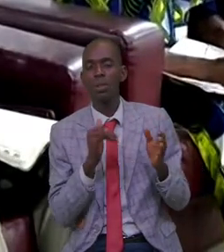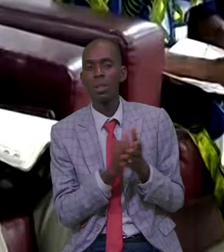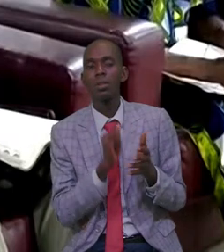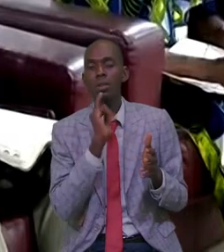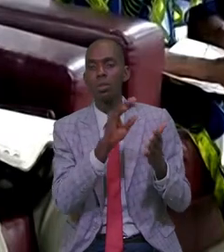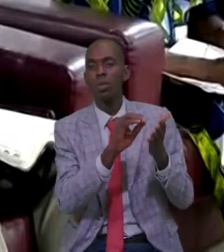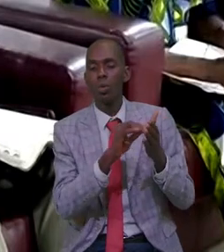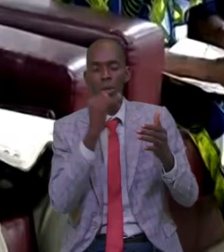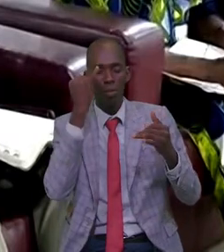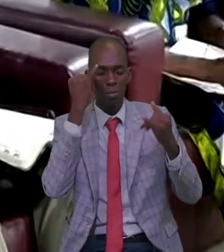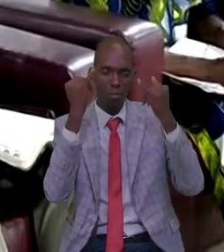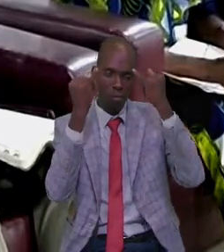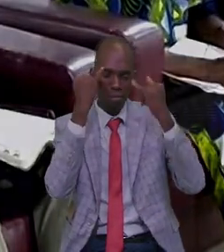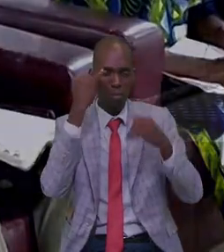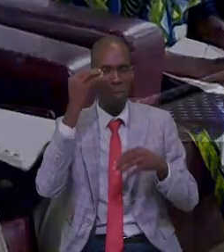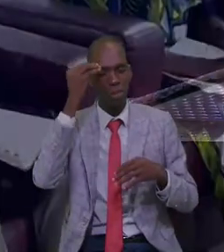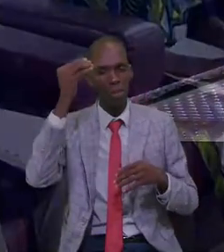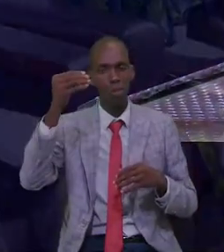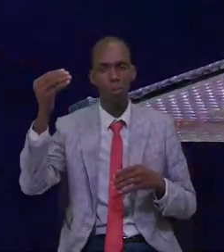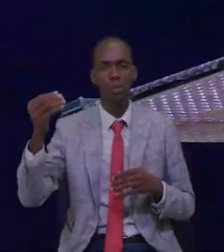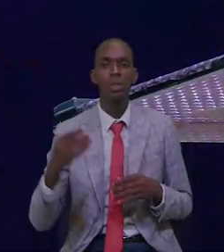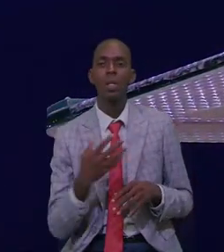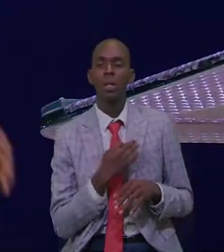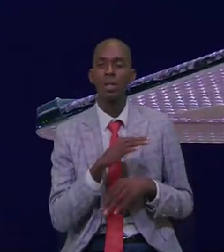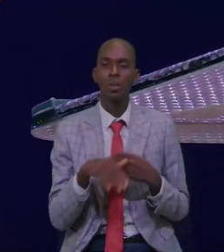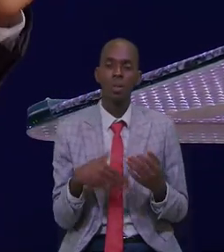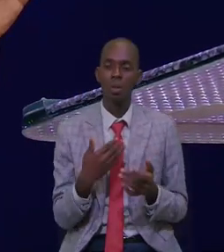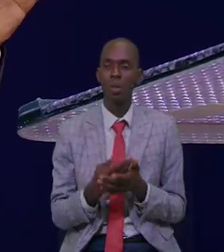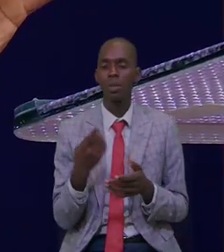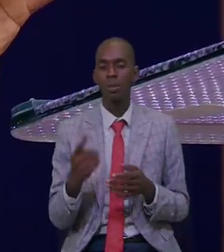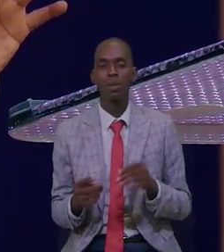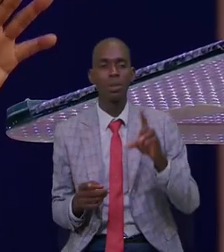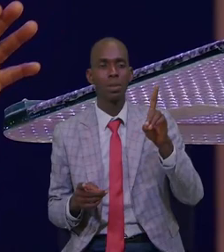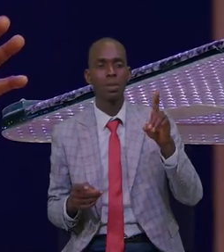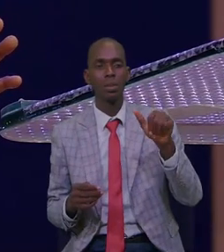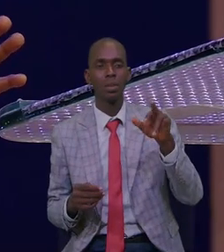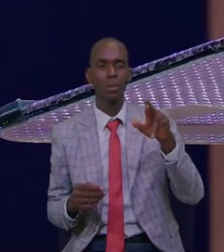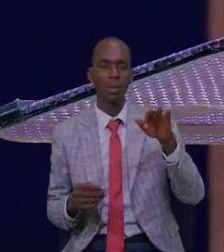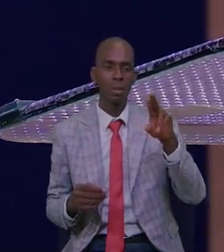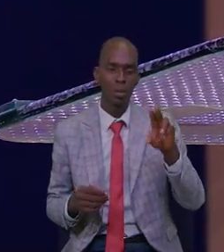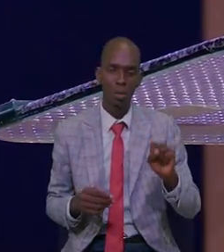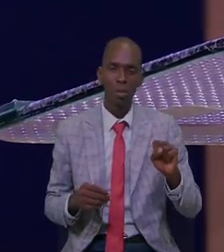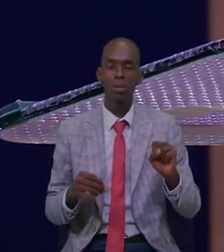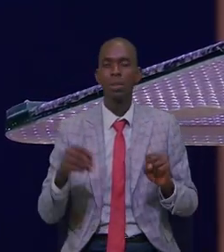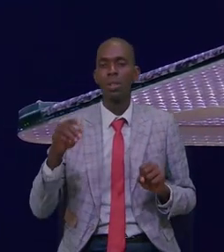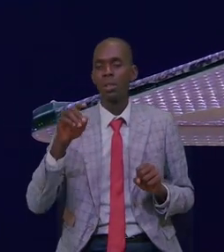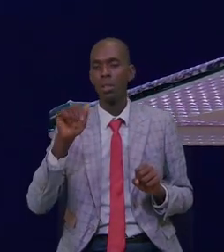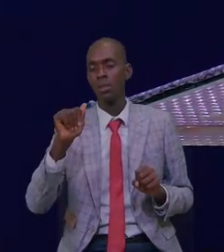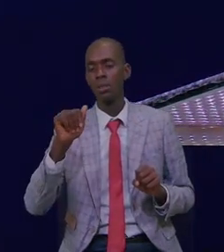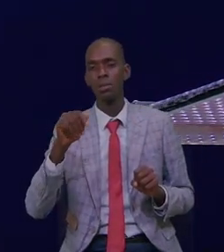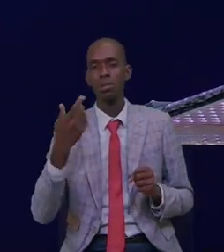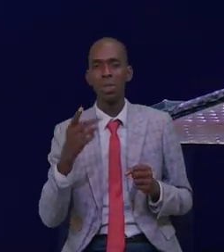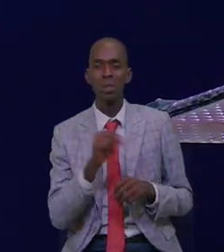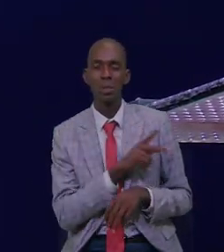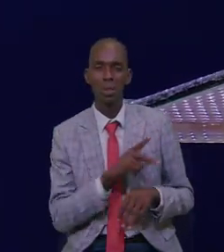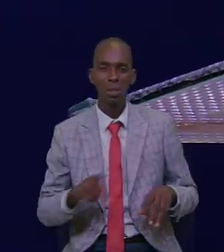then all the Middle Cyprus and Cyrus and Darius, they're leading by their own principles, but I have my king.